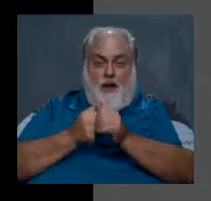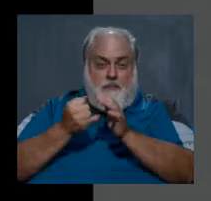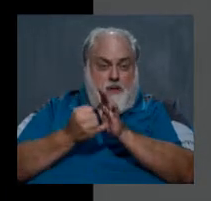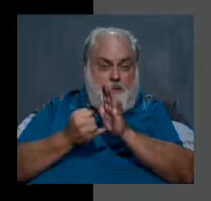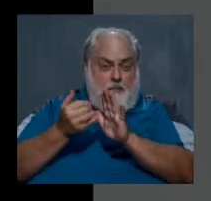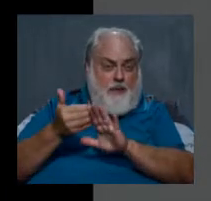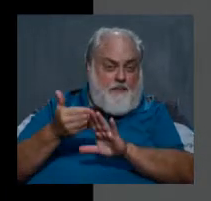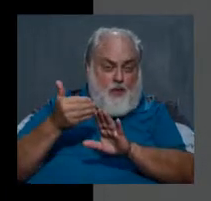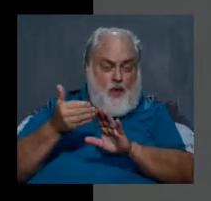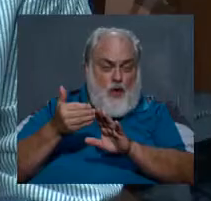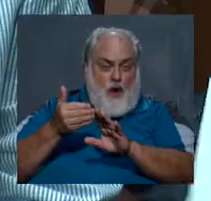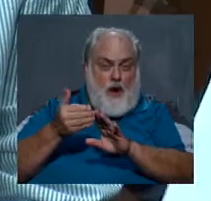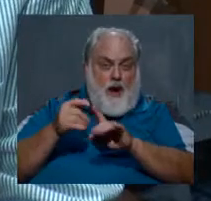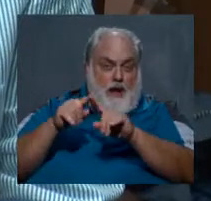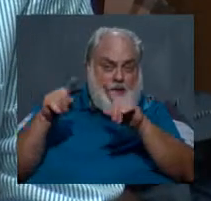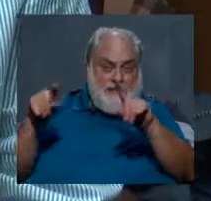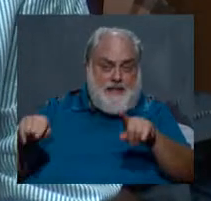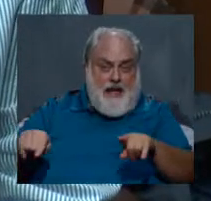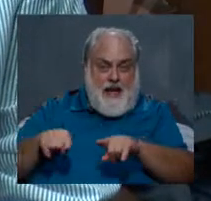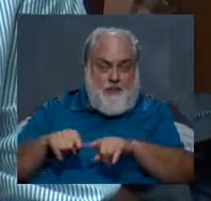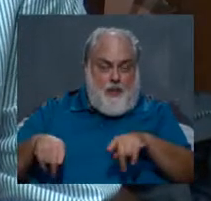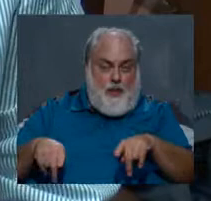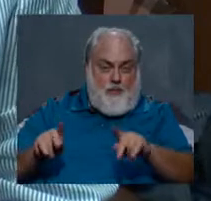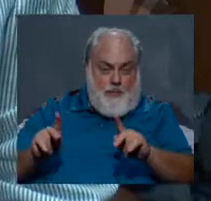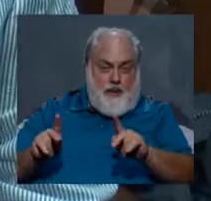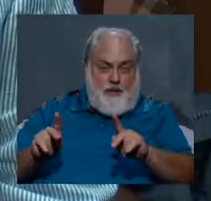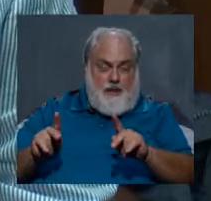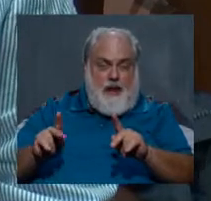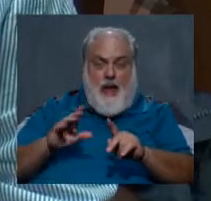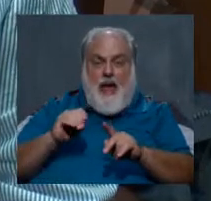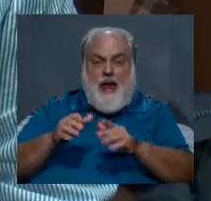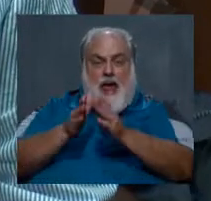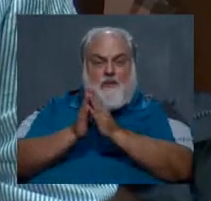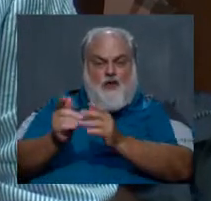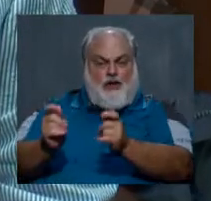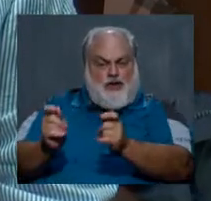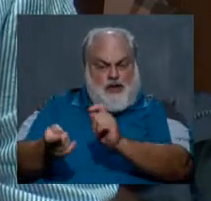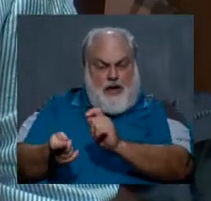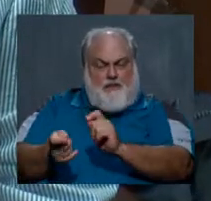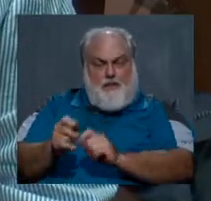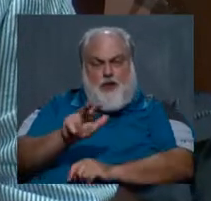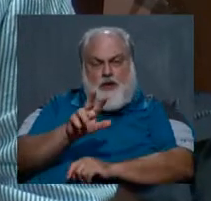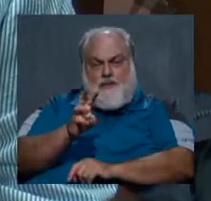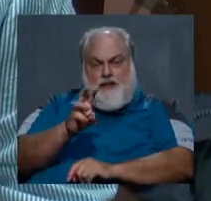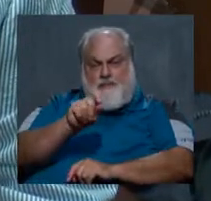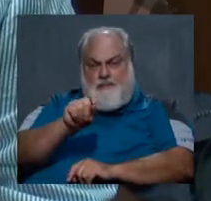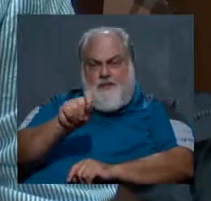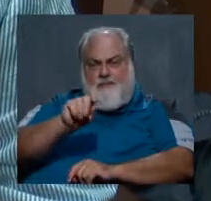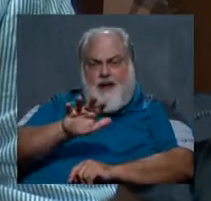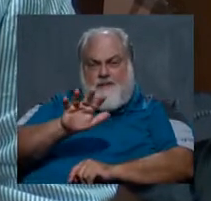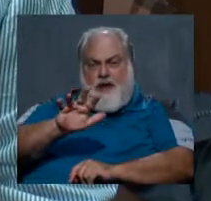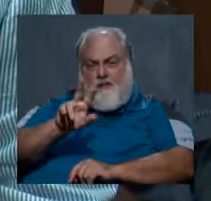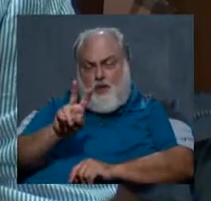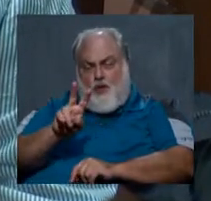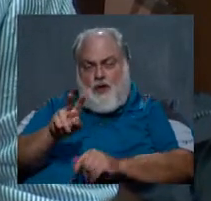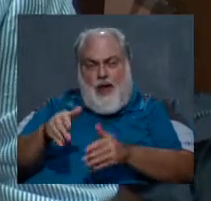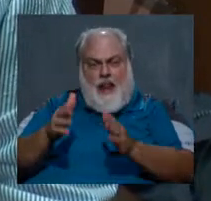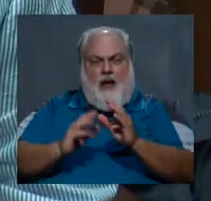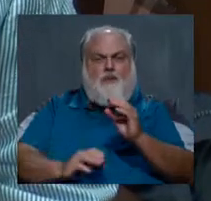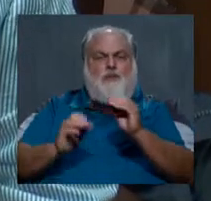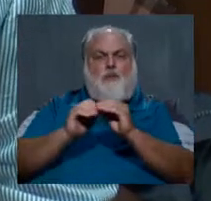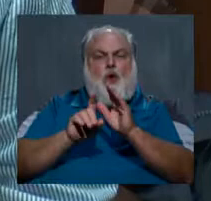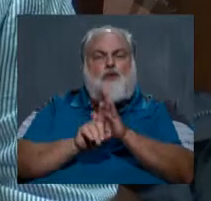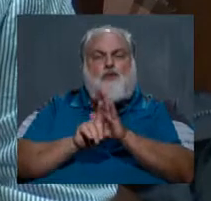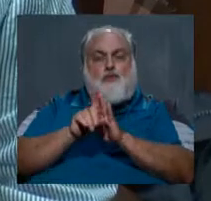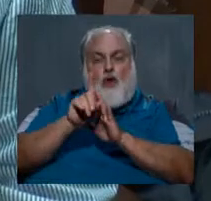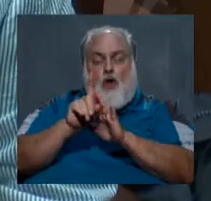the issuance of a sign permit. Staff recommends approval of the variance from Section 36552 to allow an increase in the height